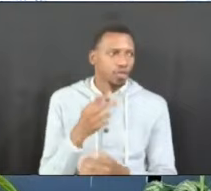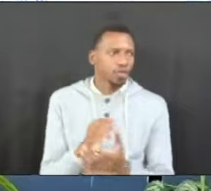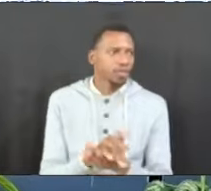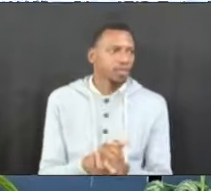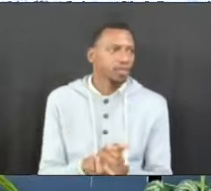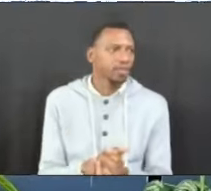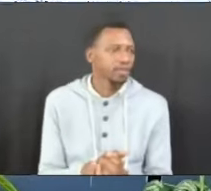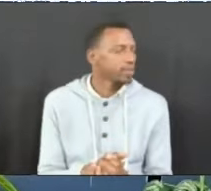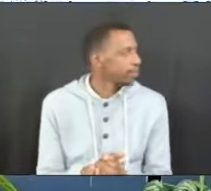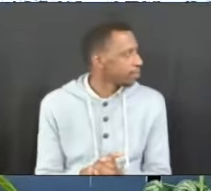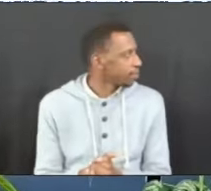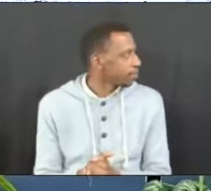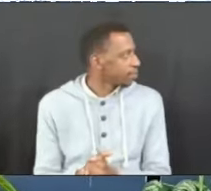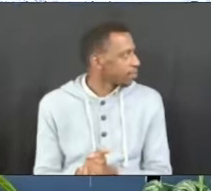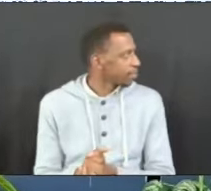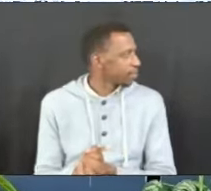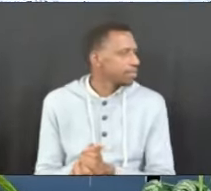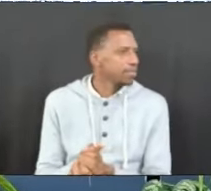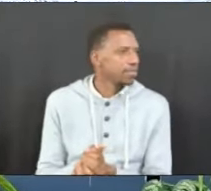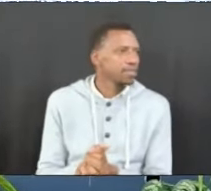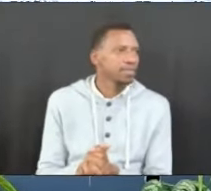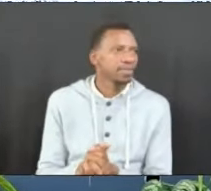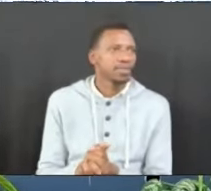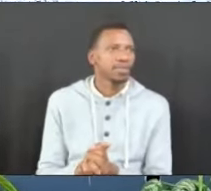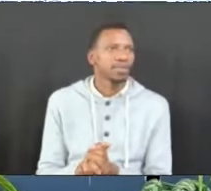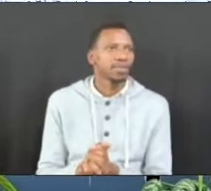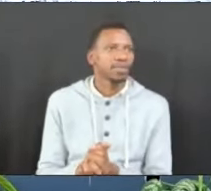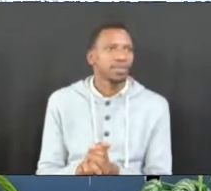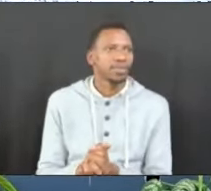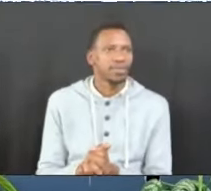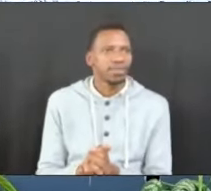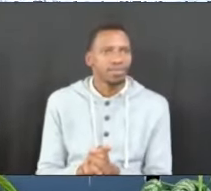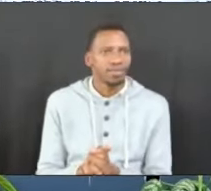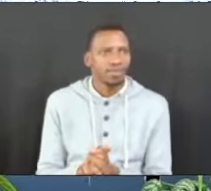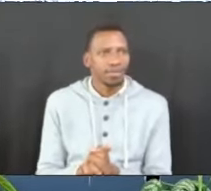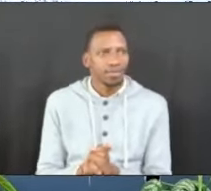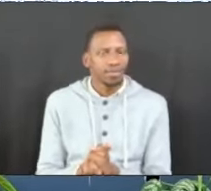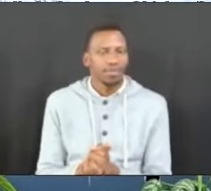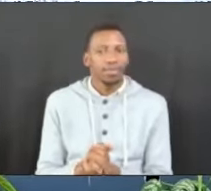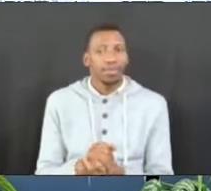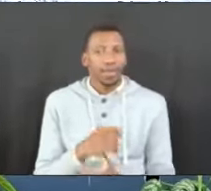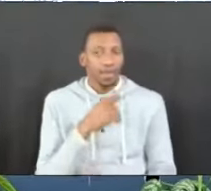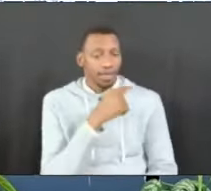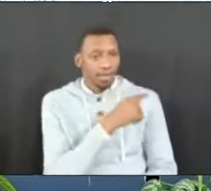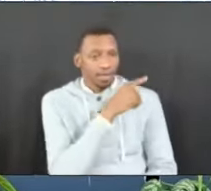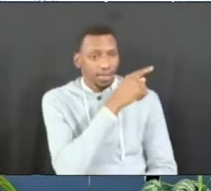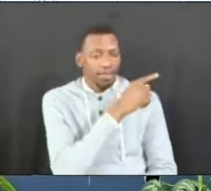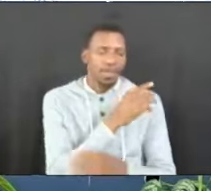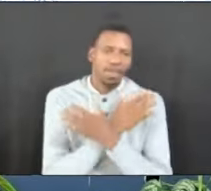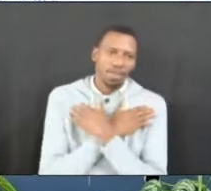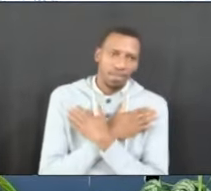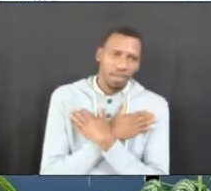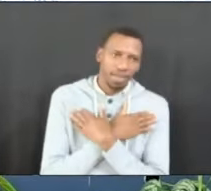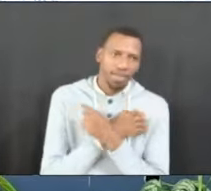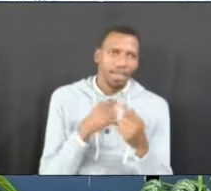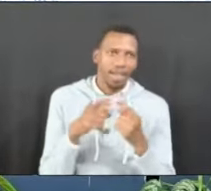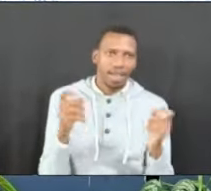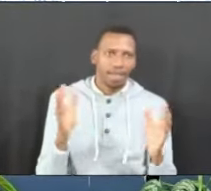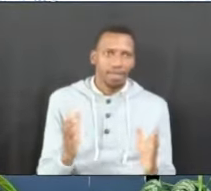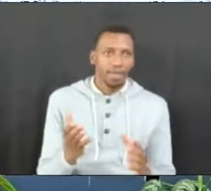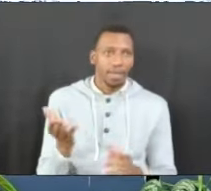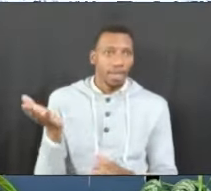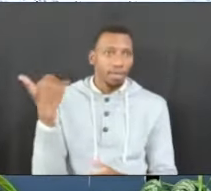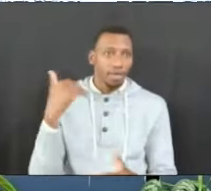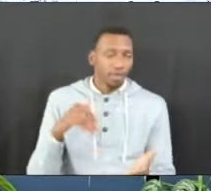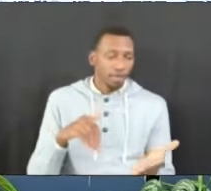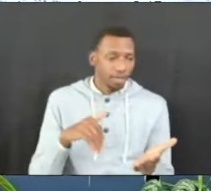I don't trust. Me and Collins, I told you we are frenemies. I had sent a track that he played